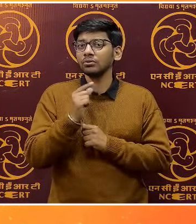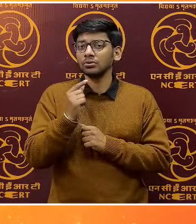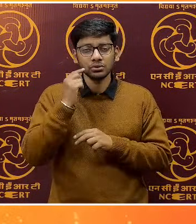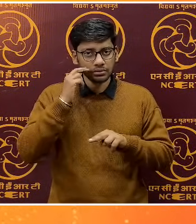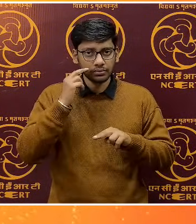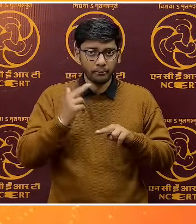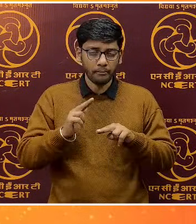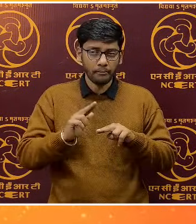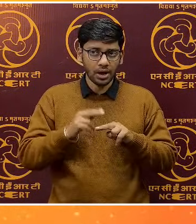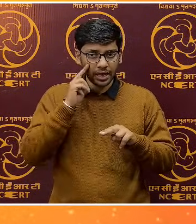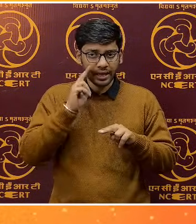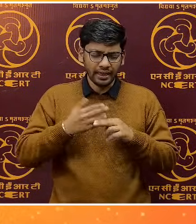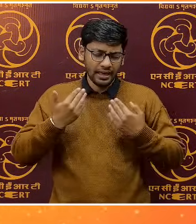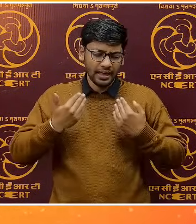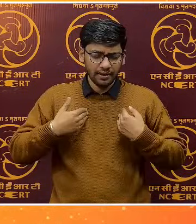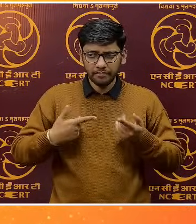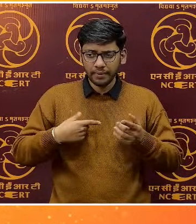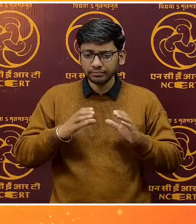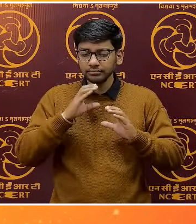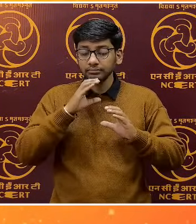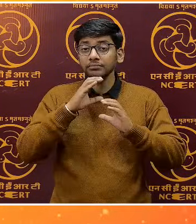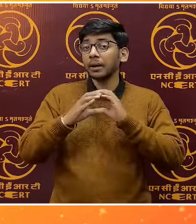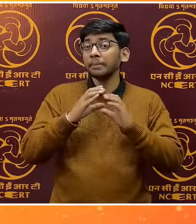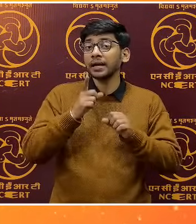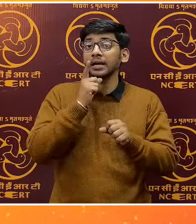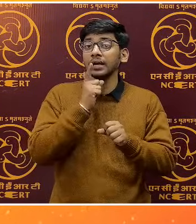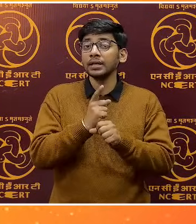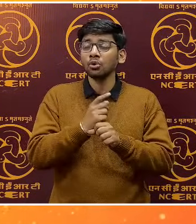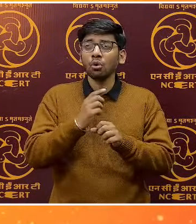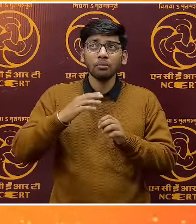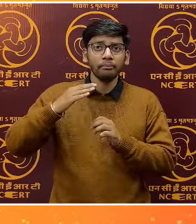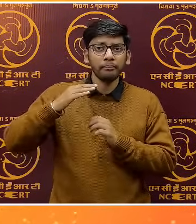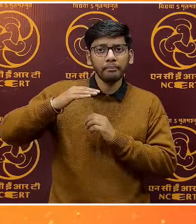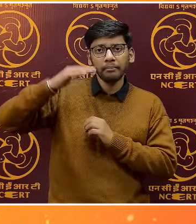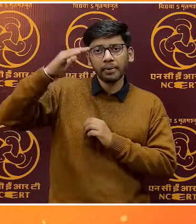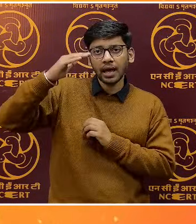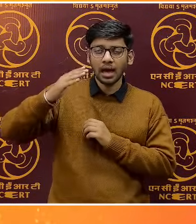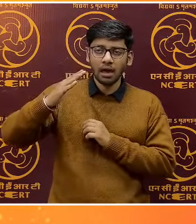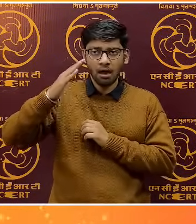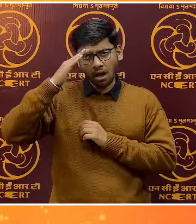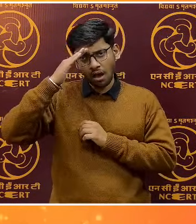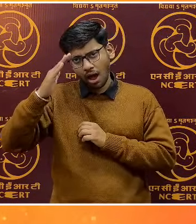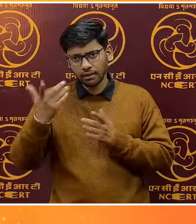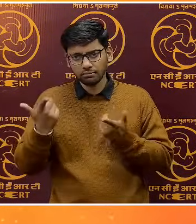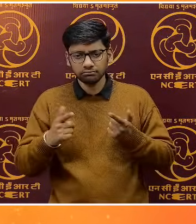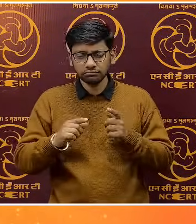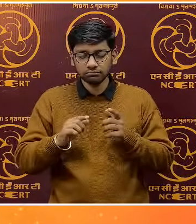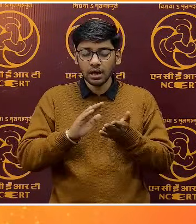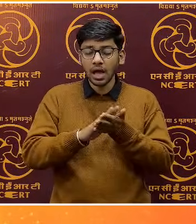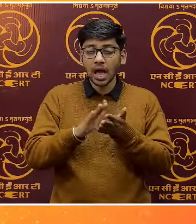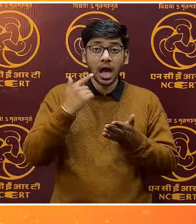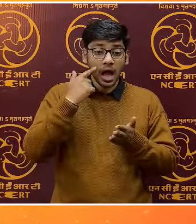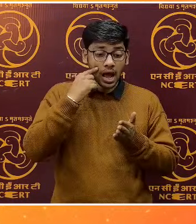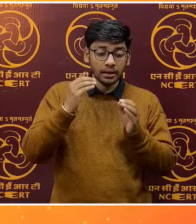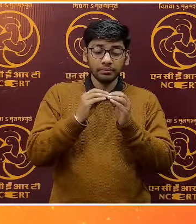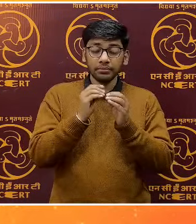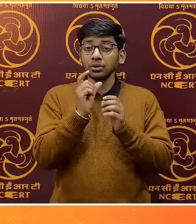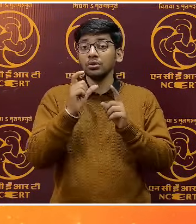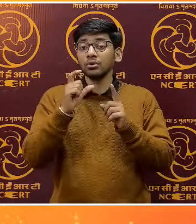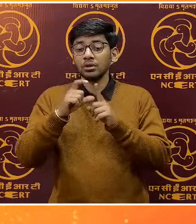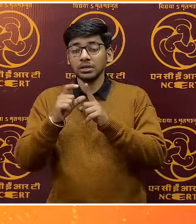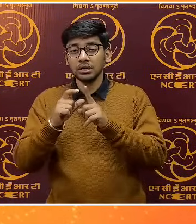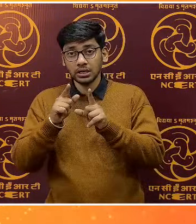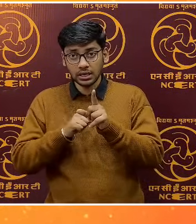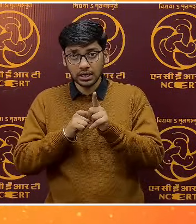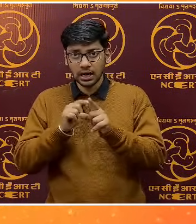talking to a teacher or someone who's senior to me, can I say hi, buddy? No. I can't, right? It's not appropriate to use